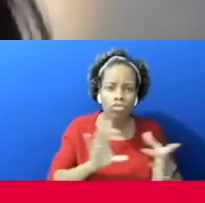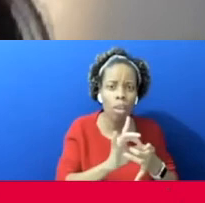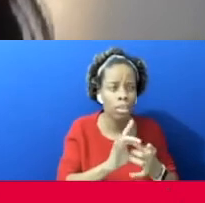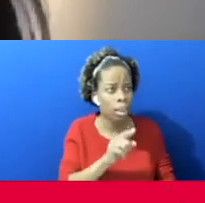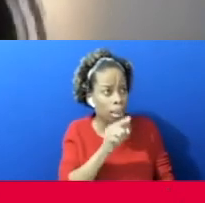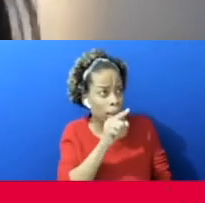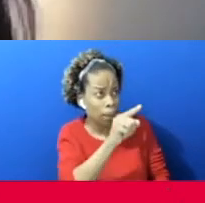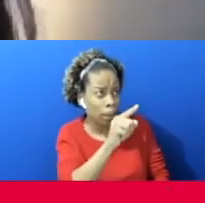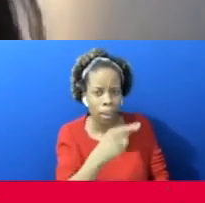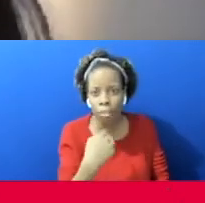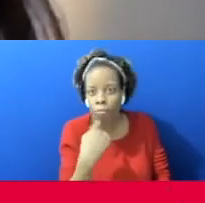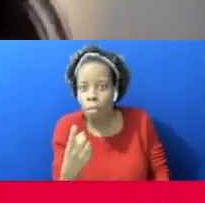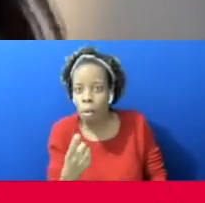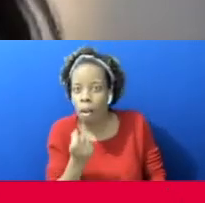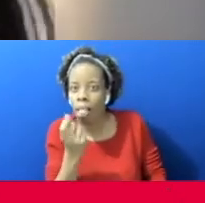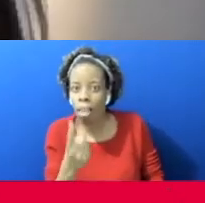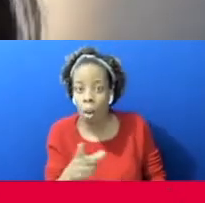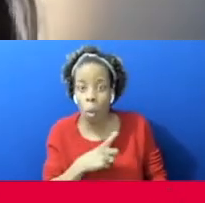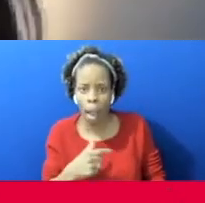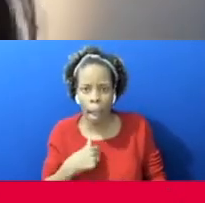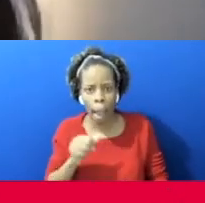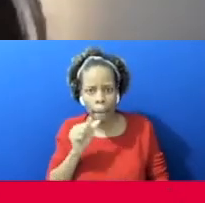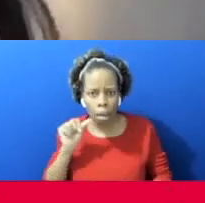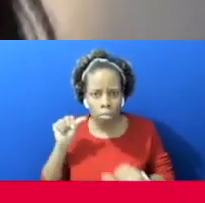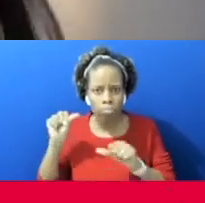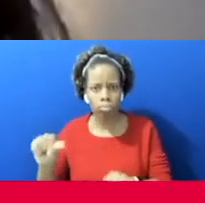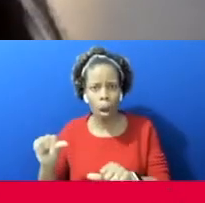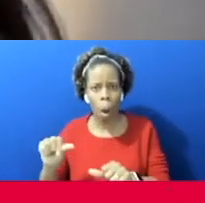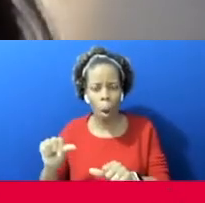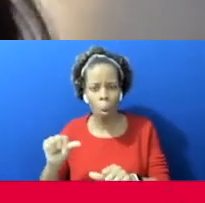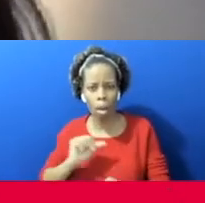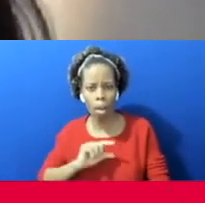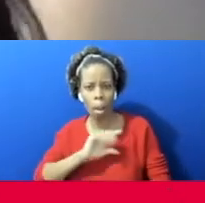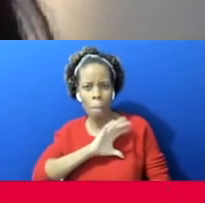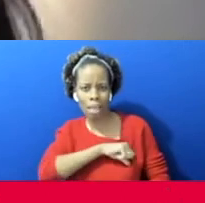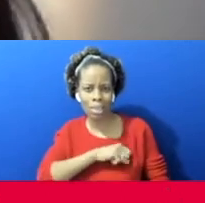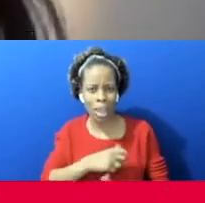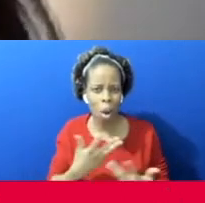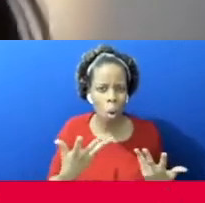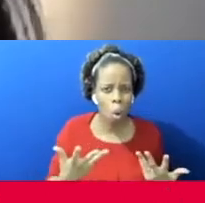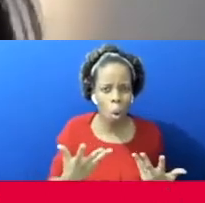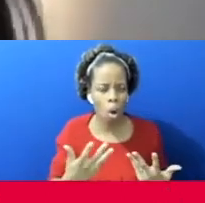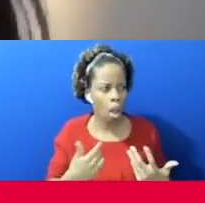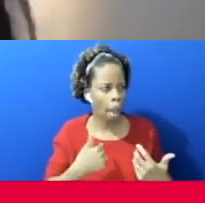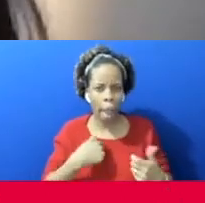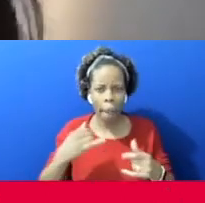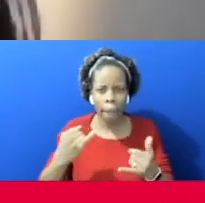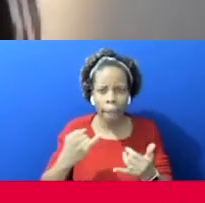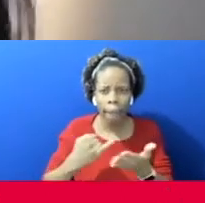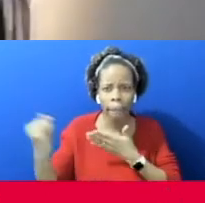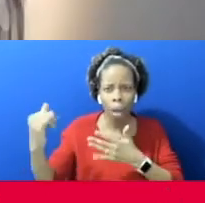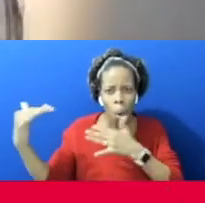having reported you because you said you were pro-Palestine or because you questioned a narrative about, you know, the war on terror in